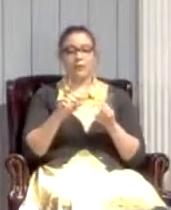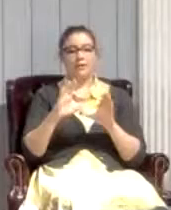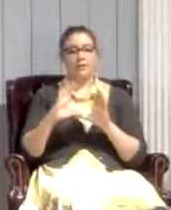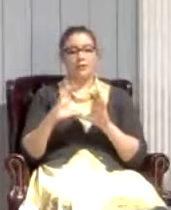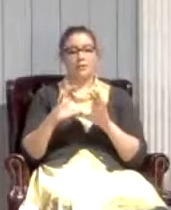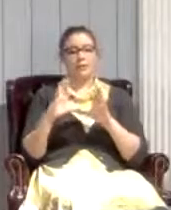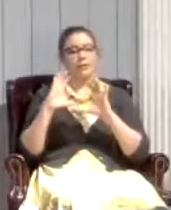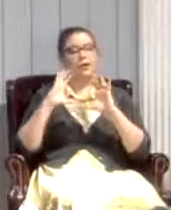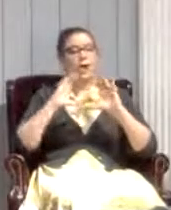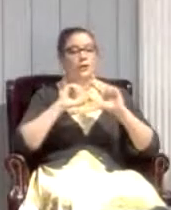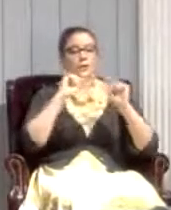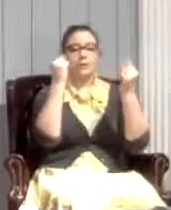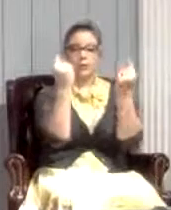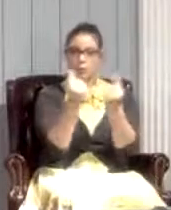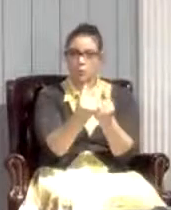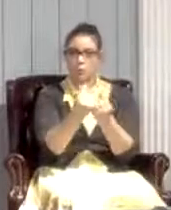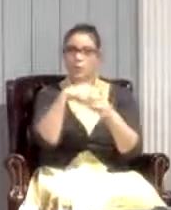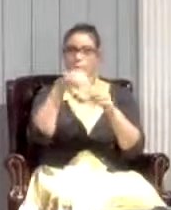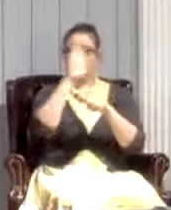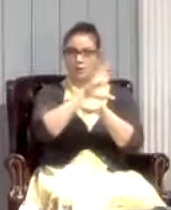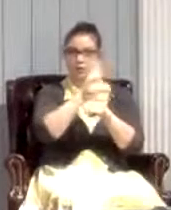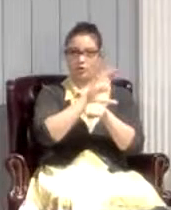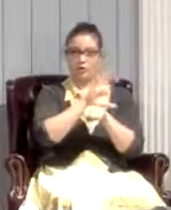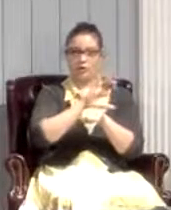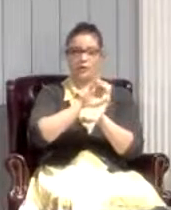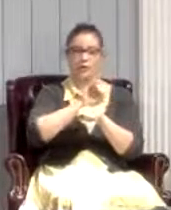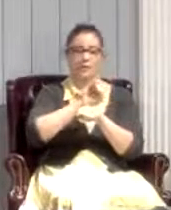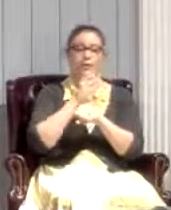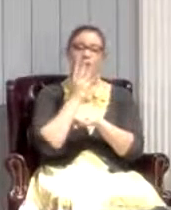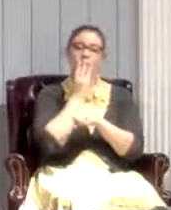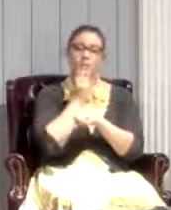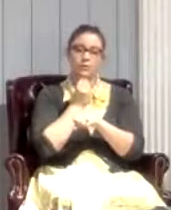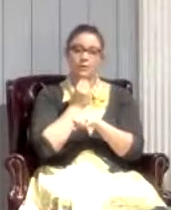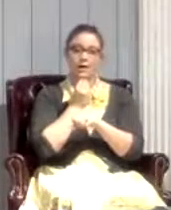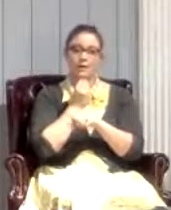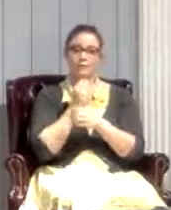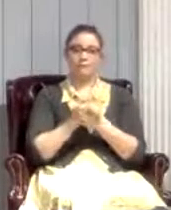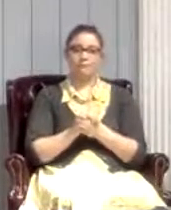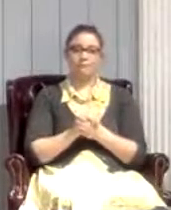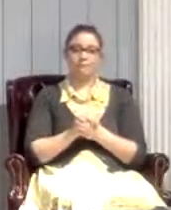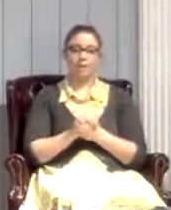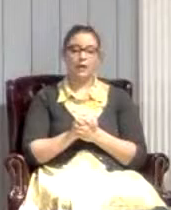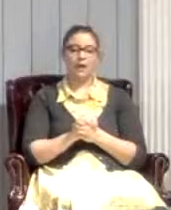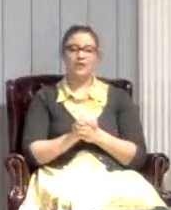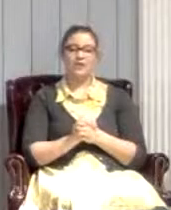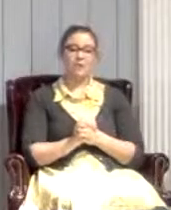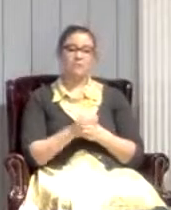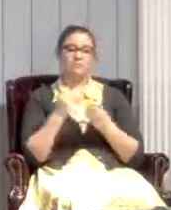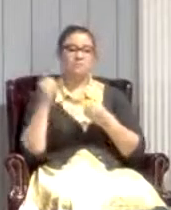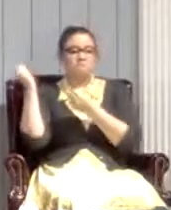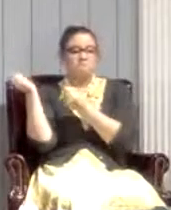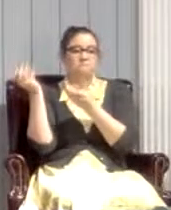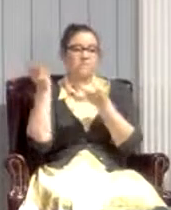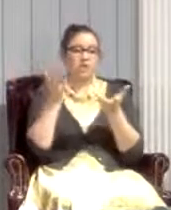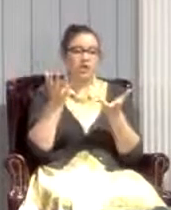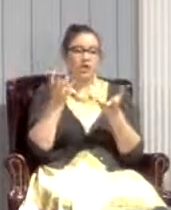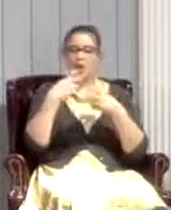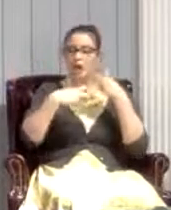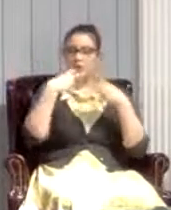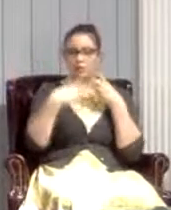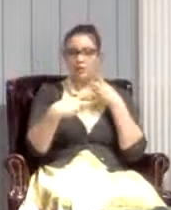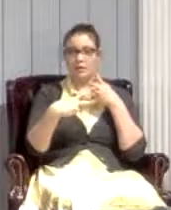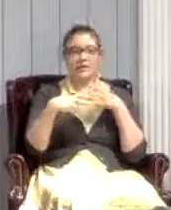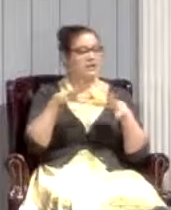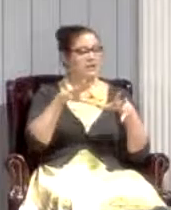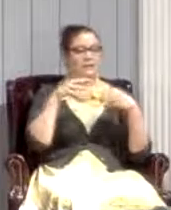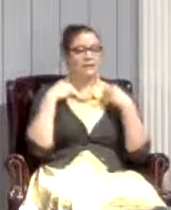group in the church, we call them Judaizers, who were causing trouble. They did not accept the message